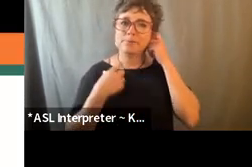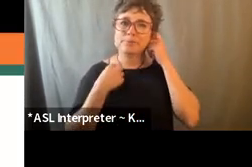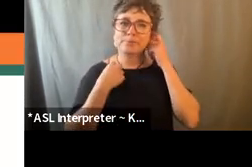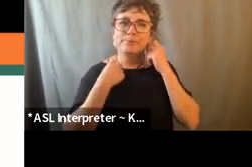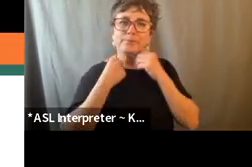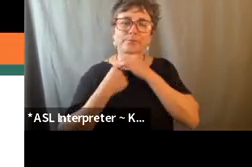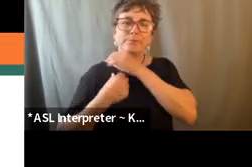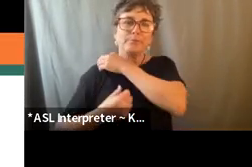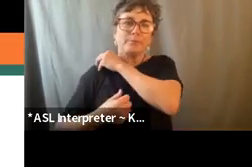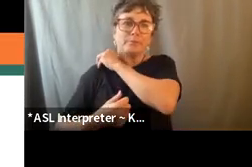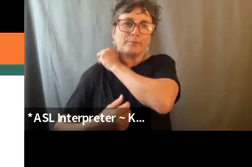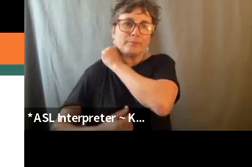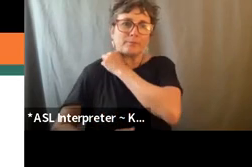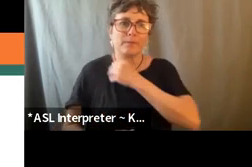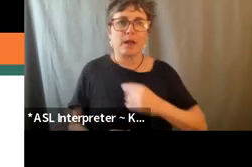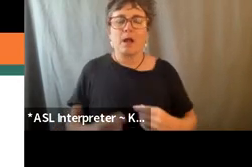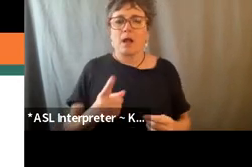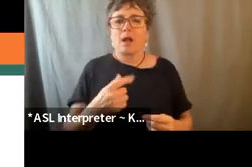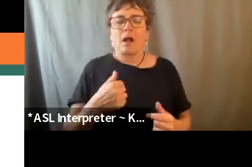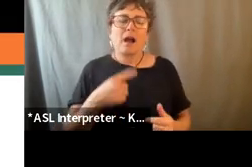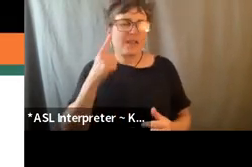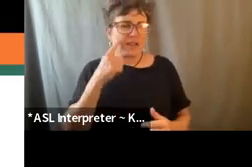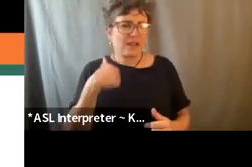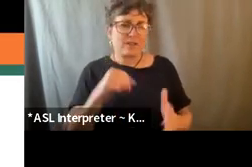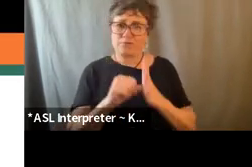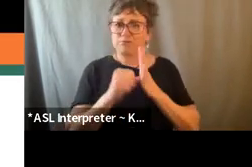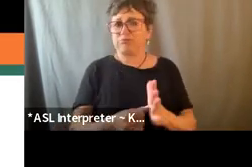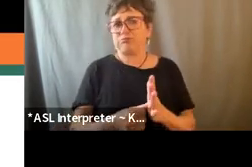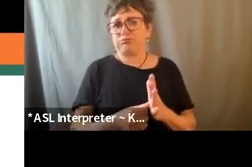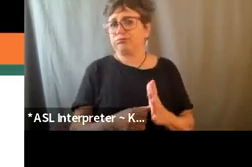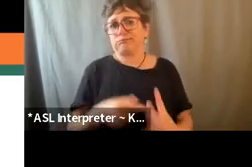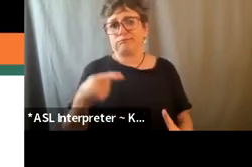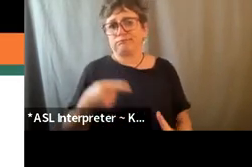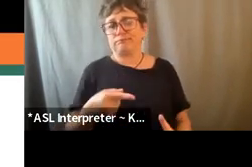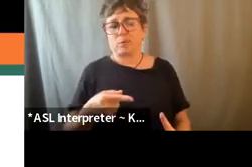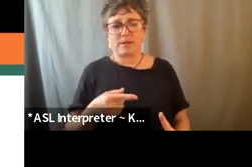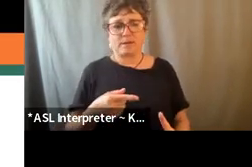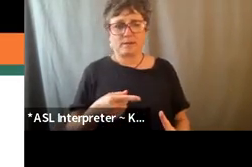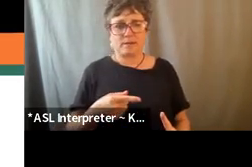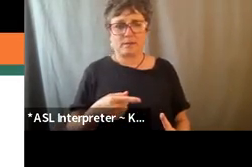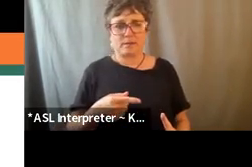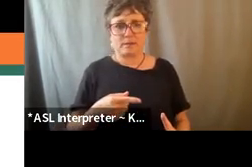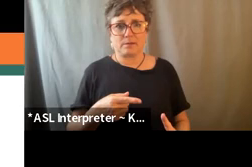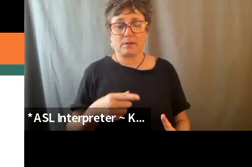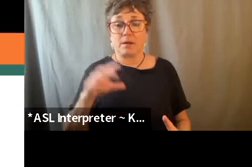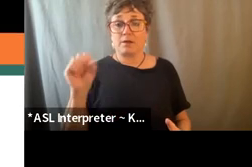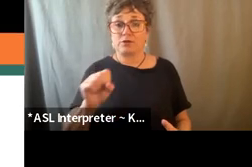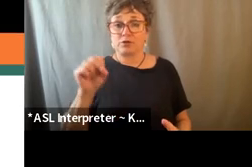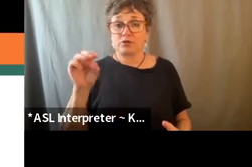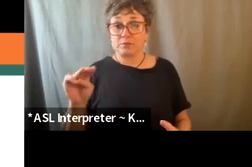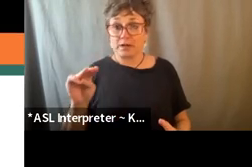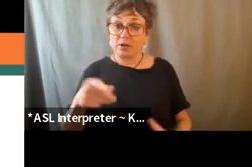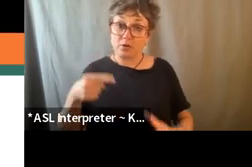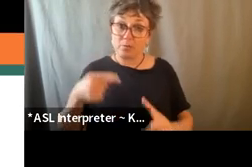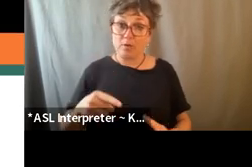pretty standout theme. And I think it's just, you know, like I just said, that social media is made to be